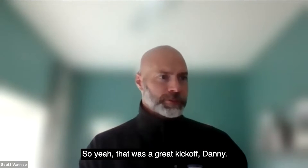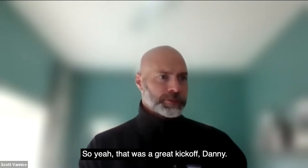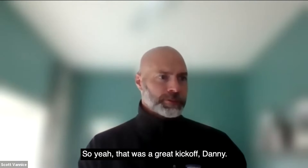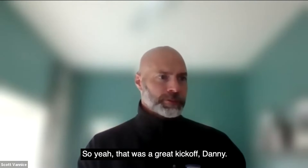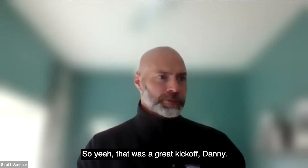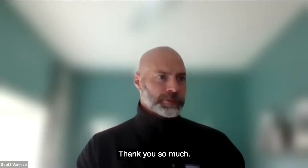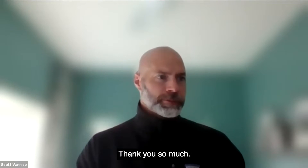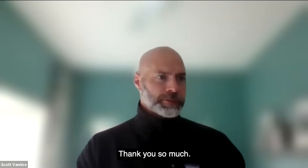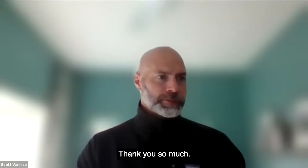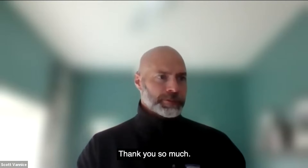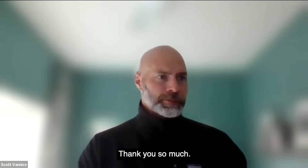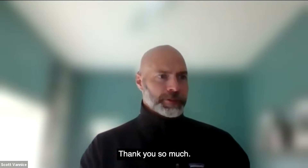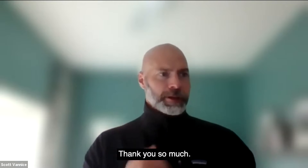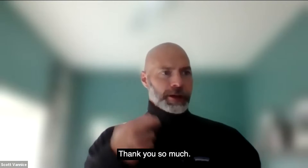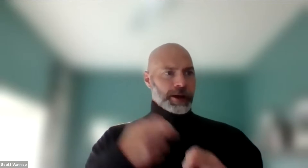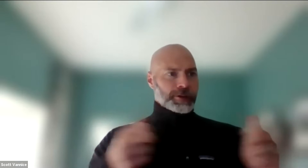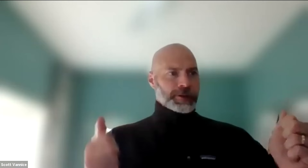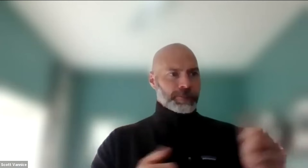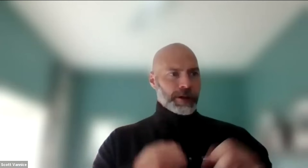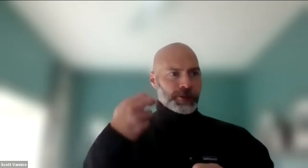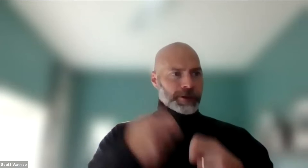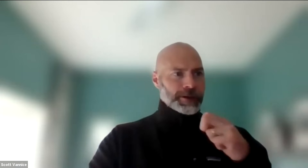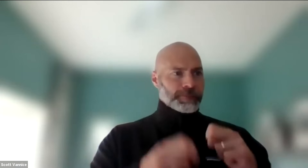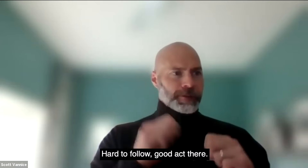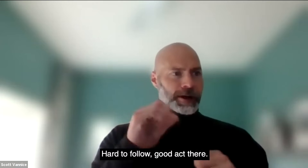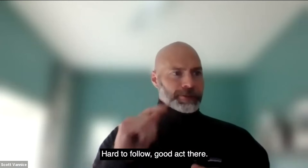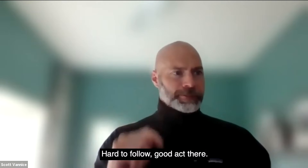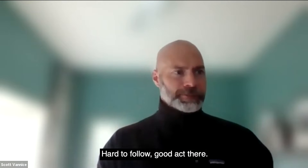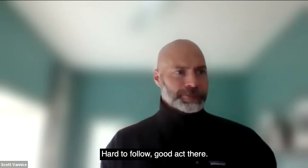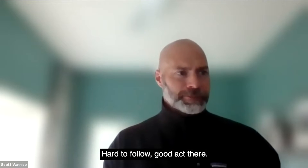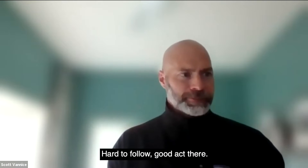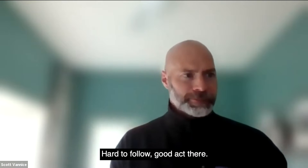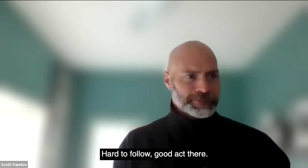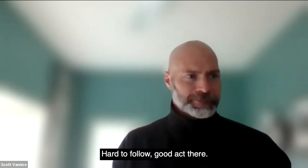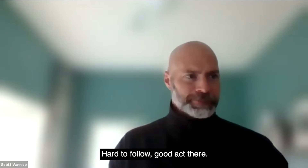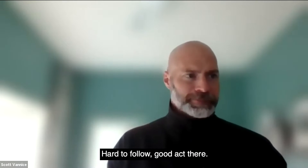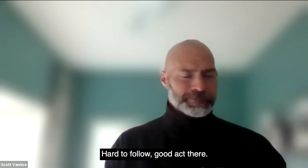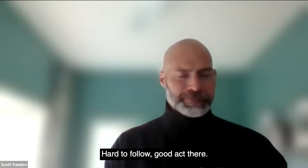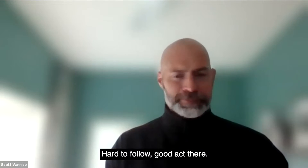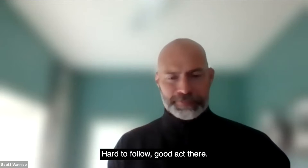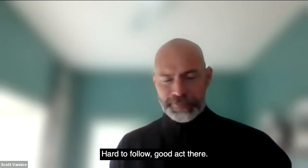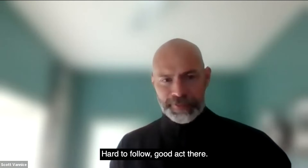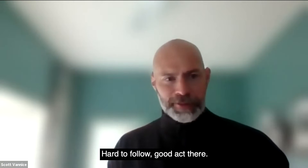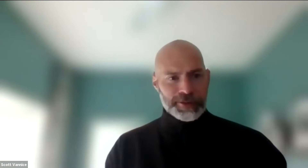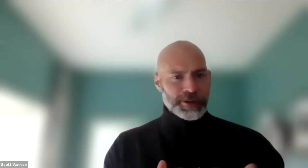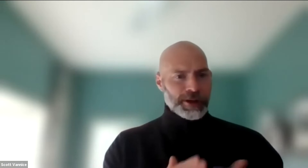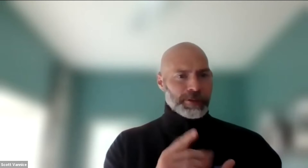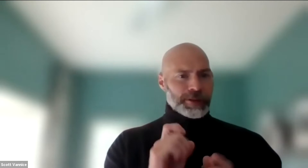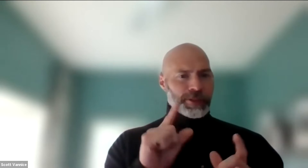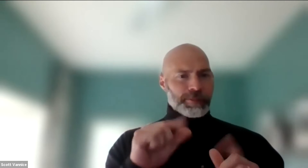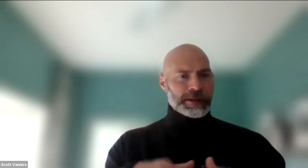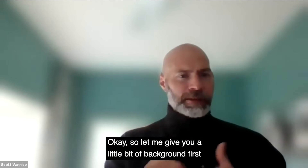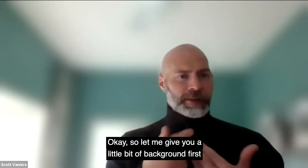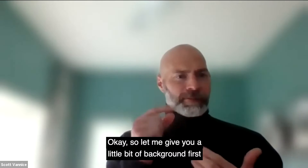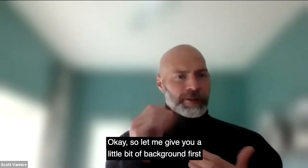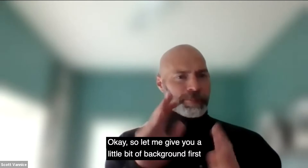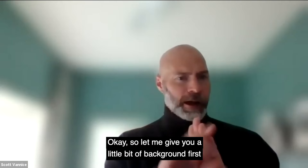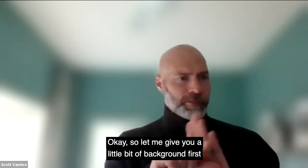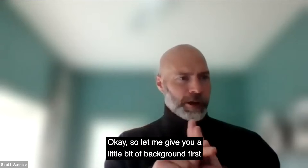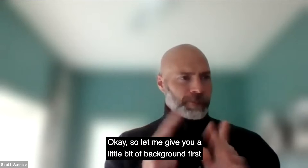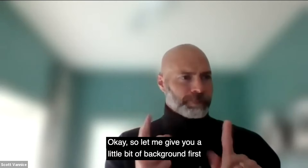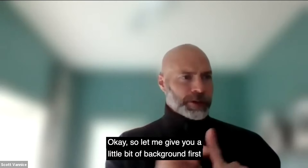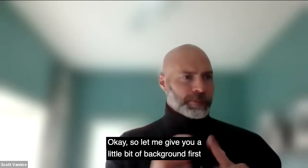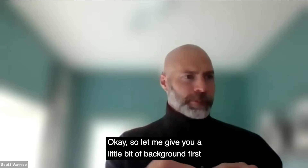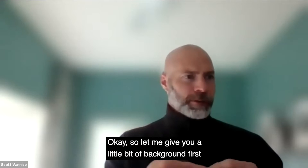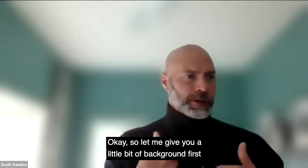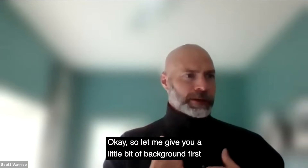great kickoff, Danny. Thank you so much. Hard to follow. That's a good act there. Okay, so